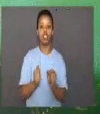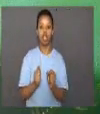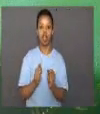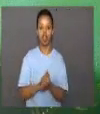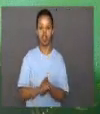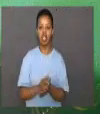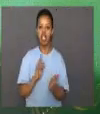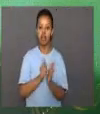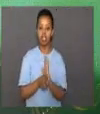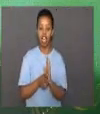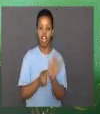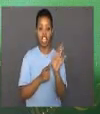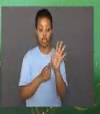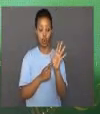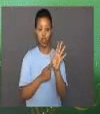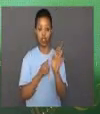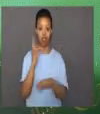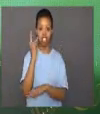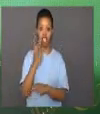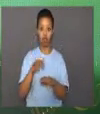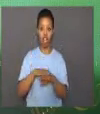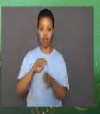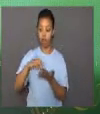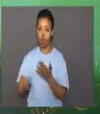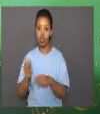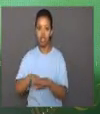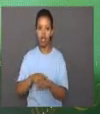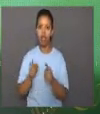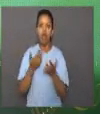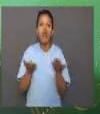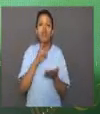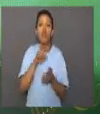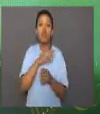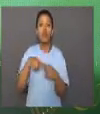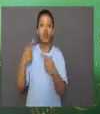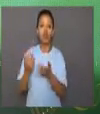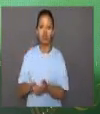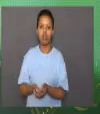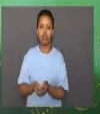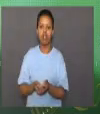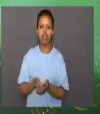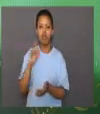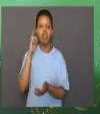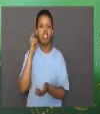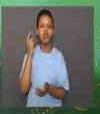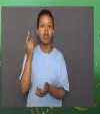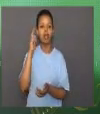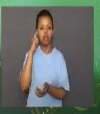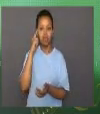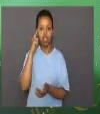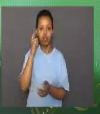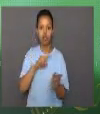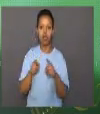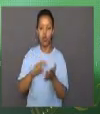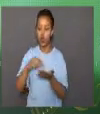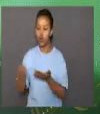leaves fall from trees, where do they go? What do you think happens to the fallen